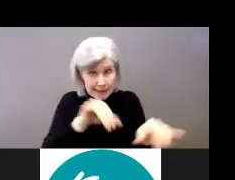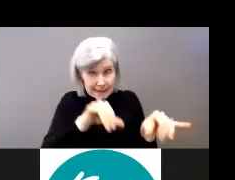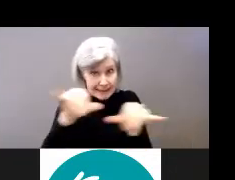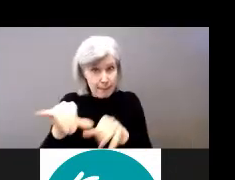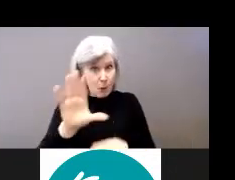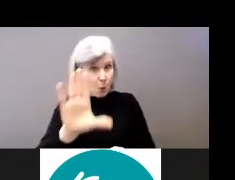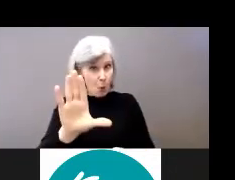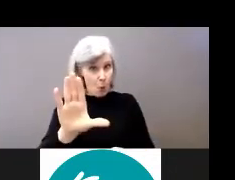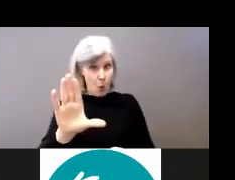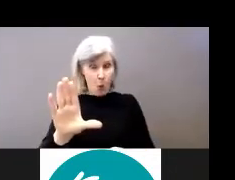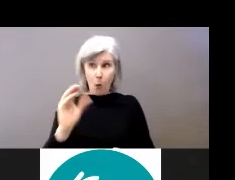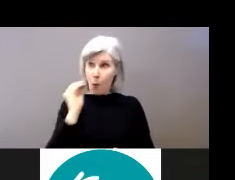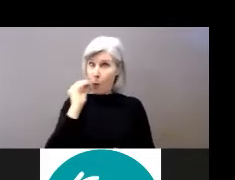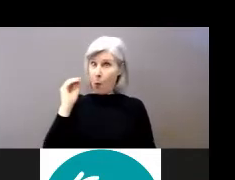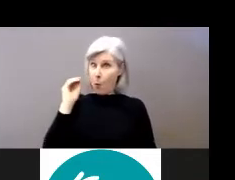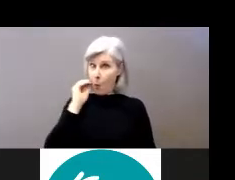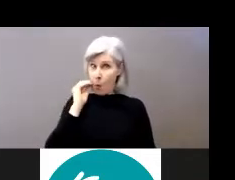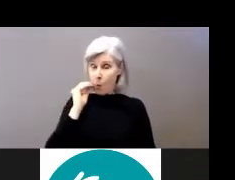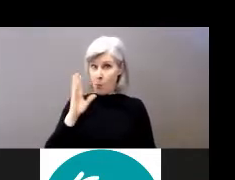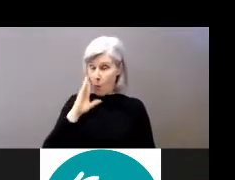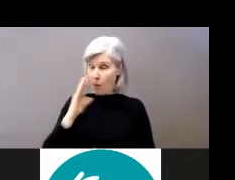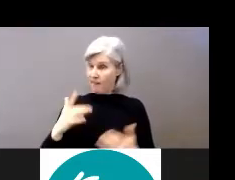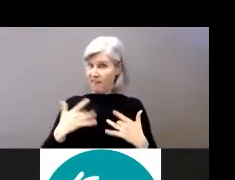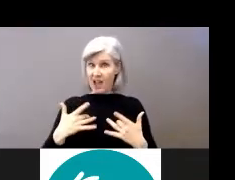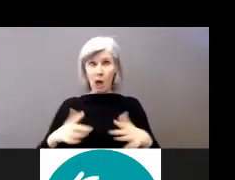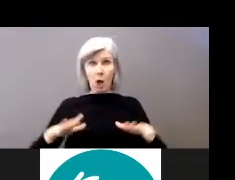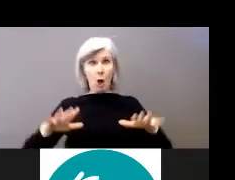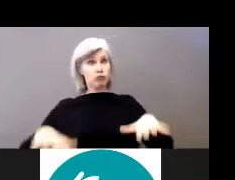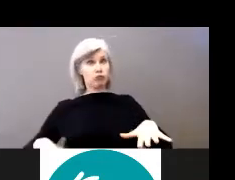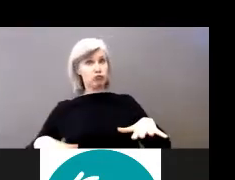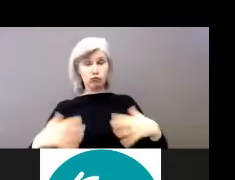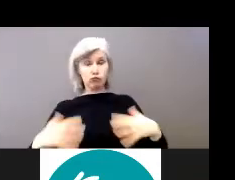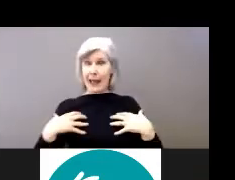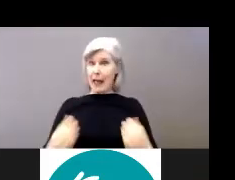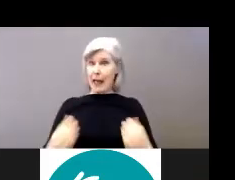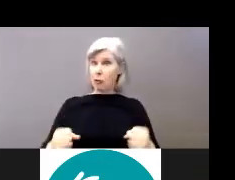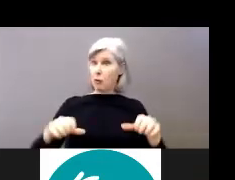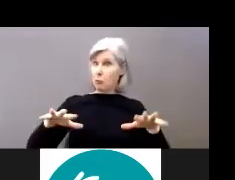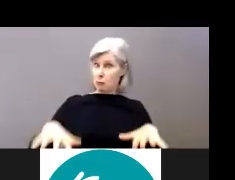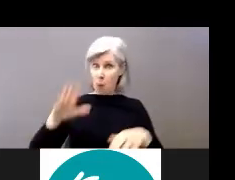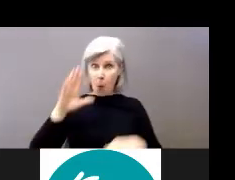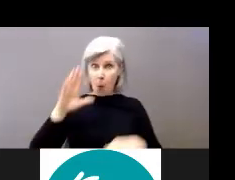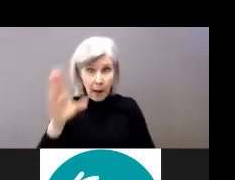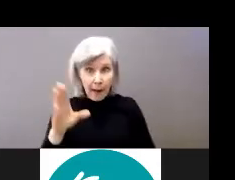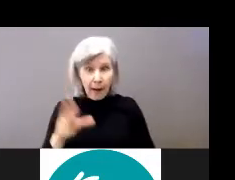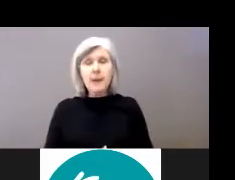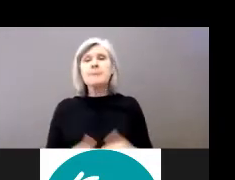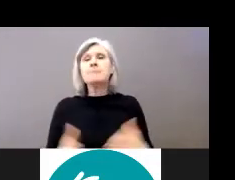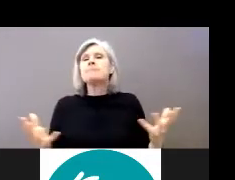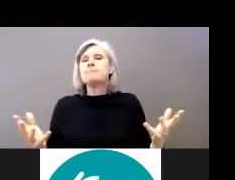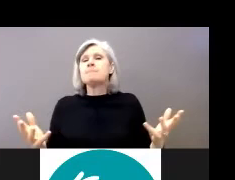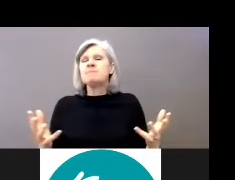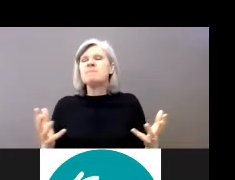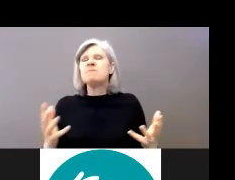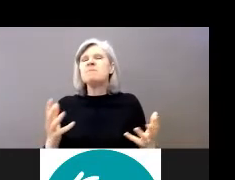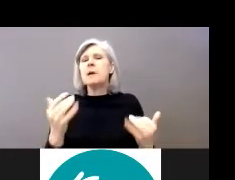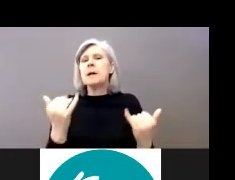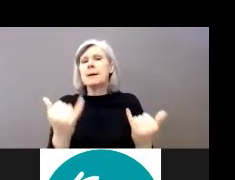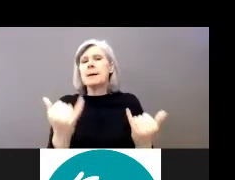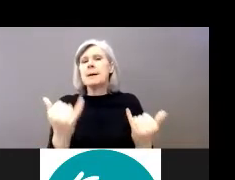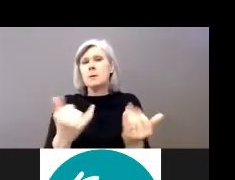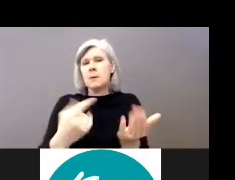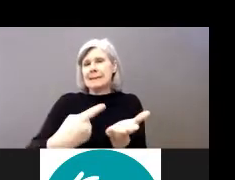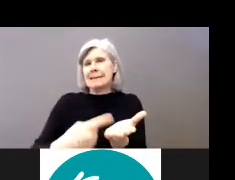of your physical or mental health. And I want to take you through a little bit of a journey and then bring you back to ageism.